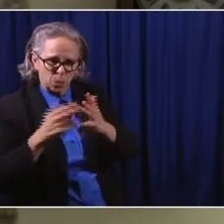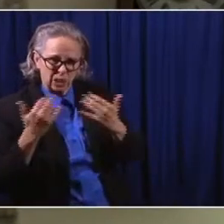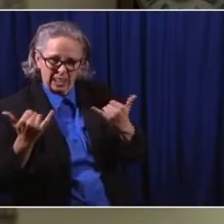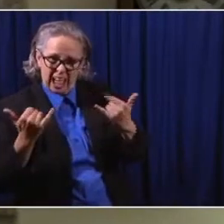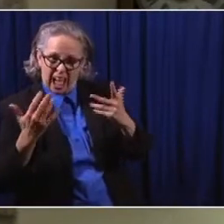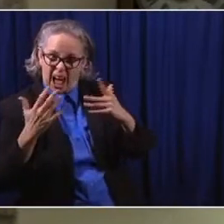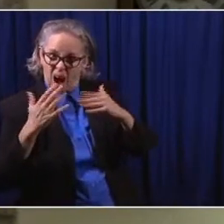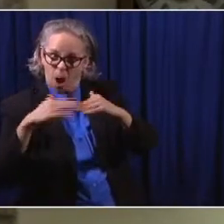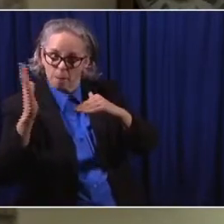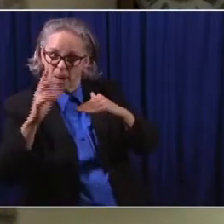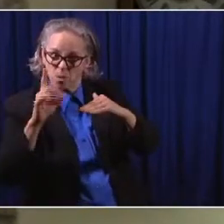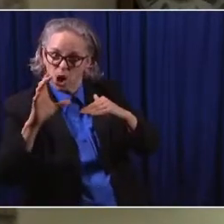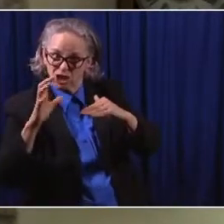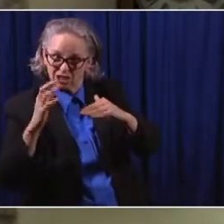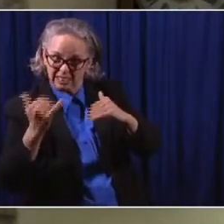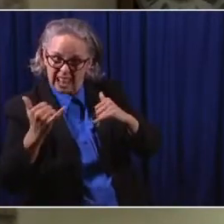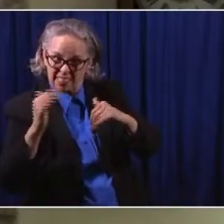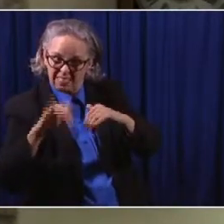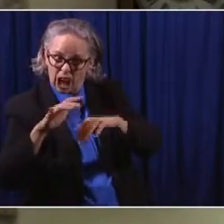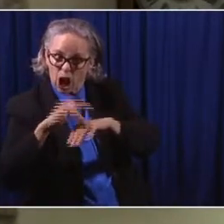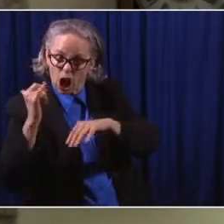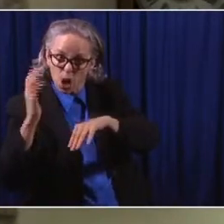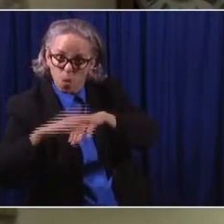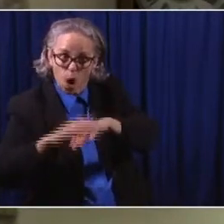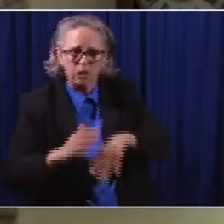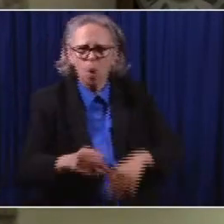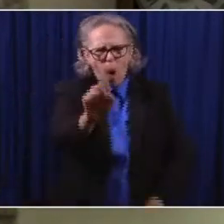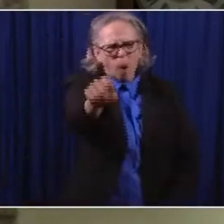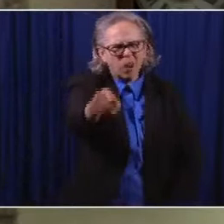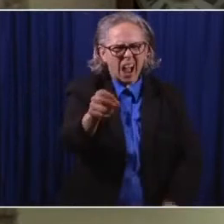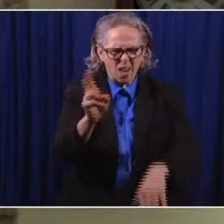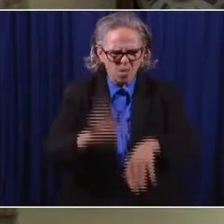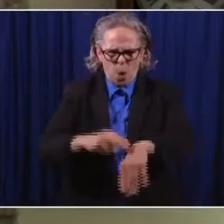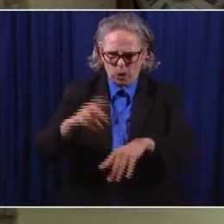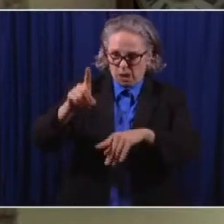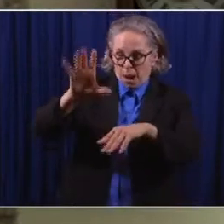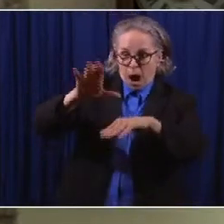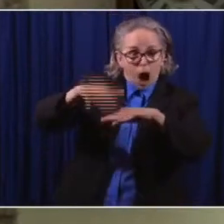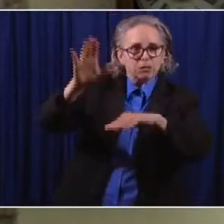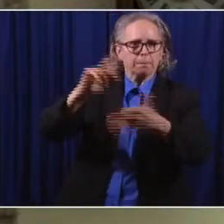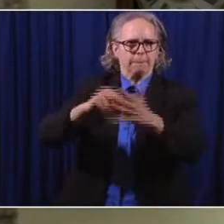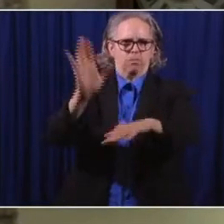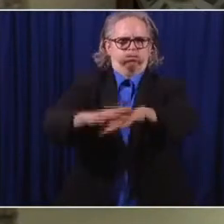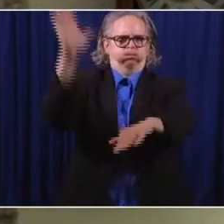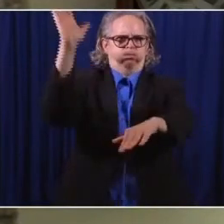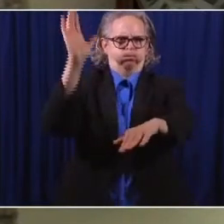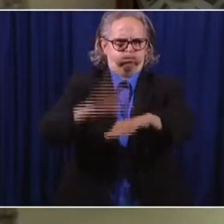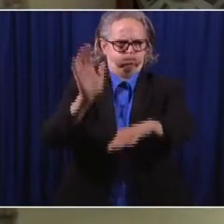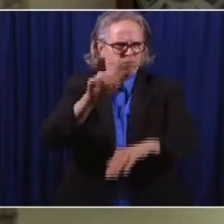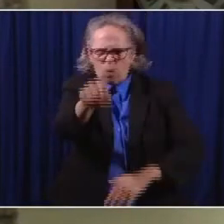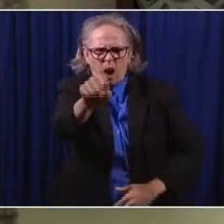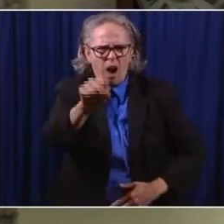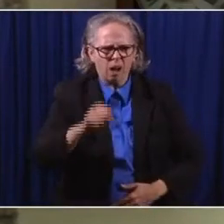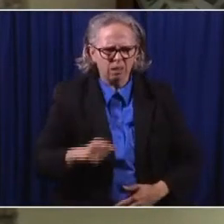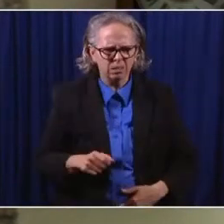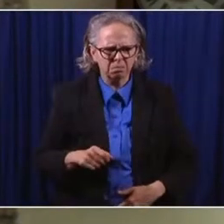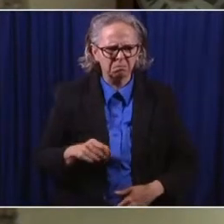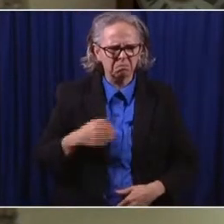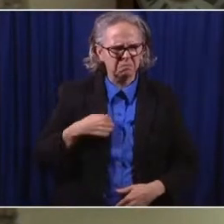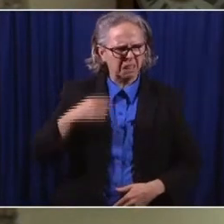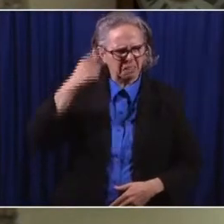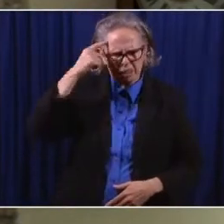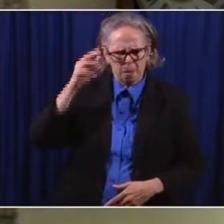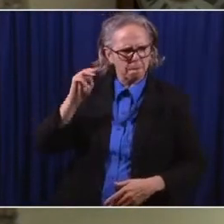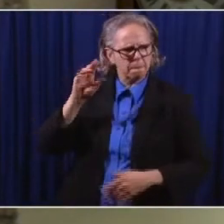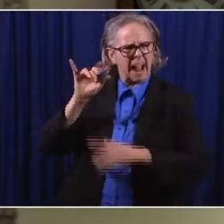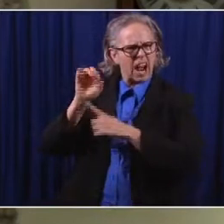Oh yeah. Look, I mean, there's no doubt about it, and I think the mayor has been very clear. We're not out of the woods